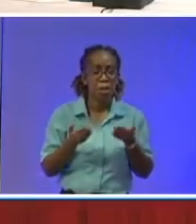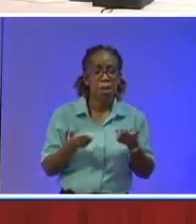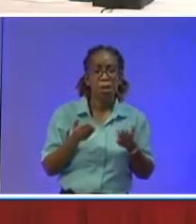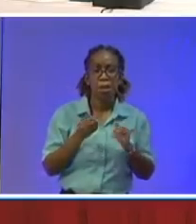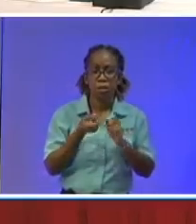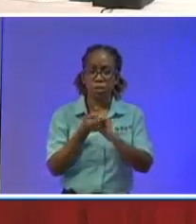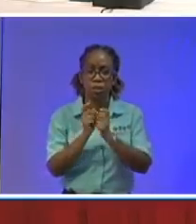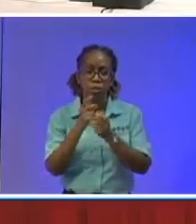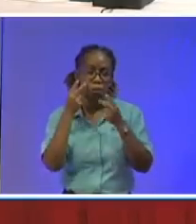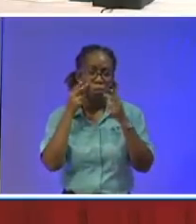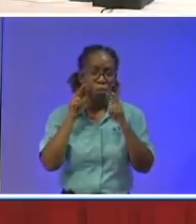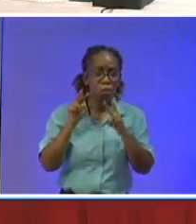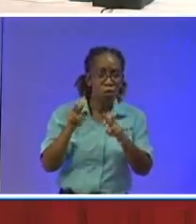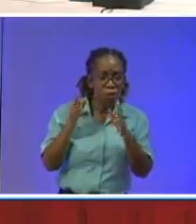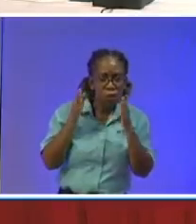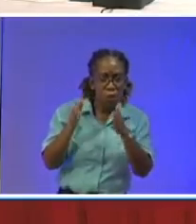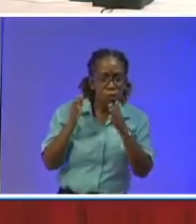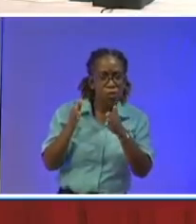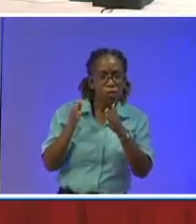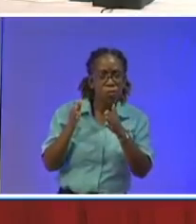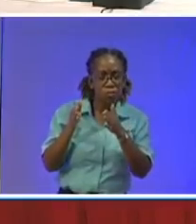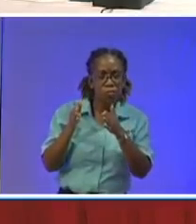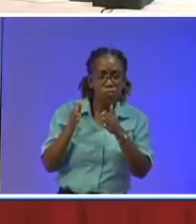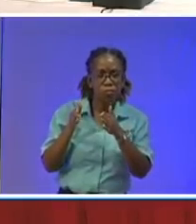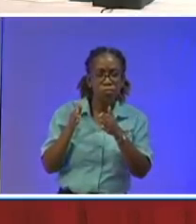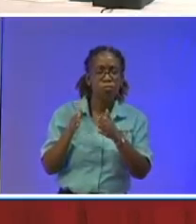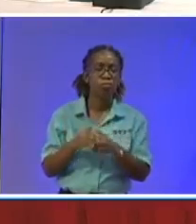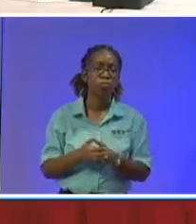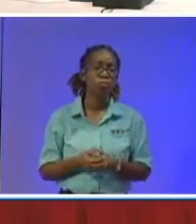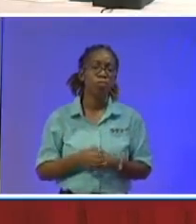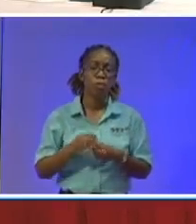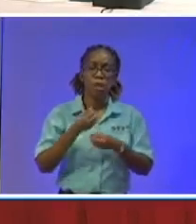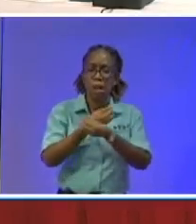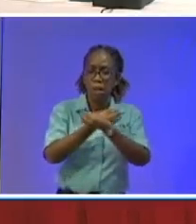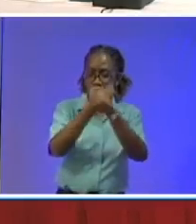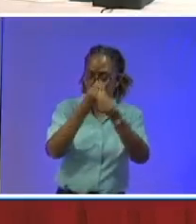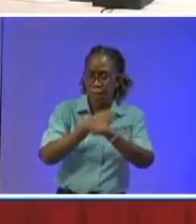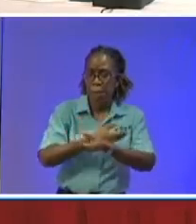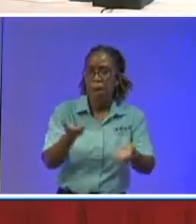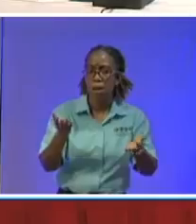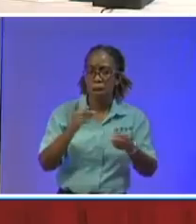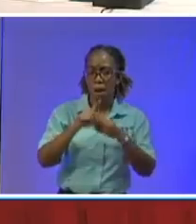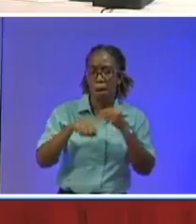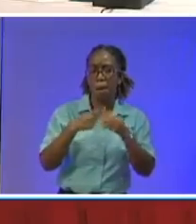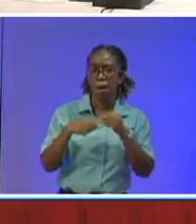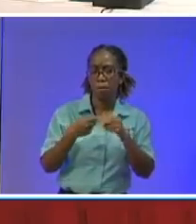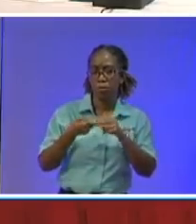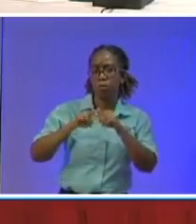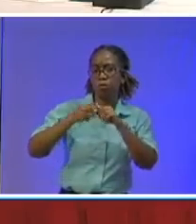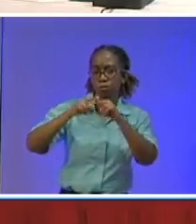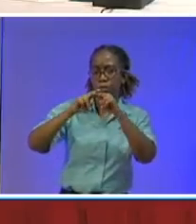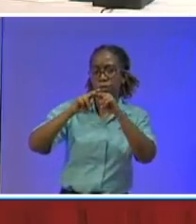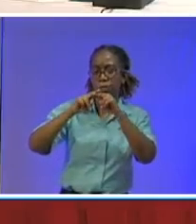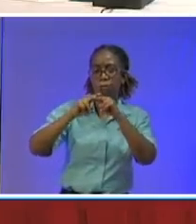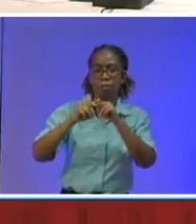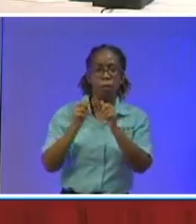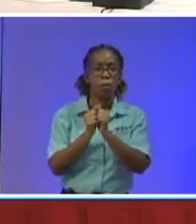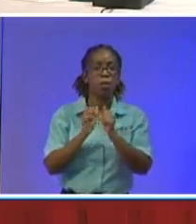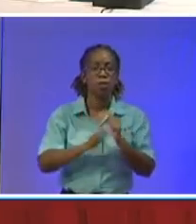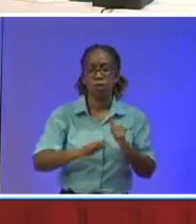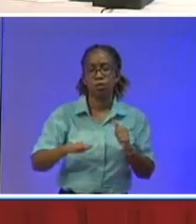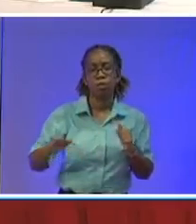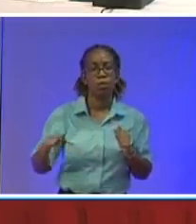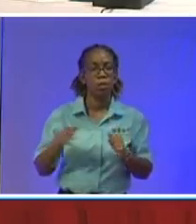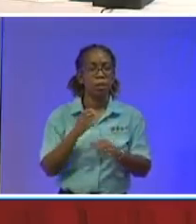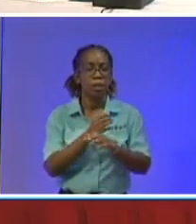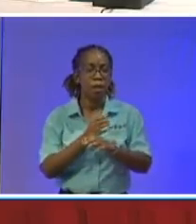highlighting these rising cases in teens and prevention for children specifically? My second